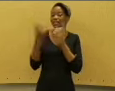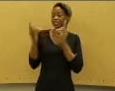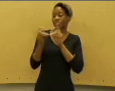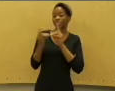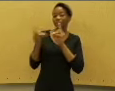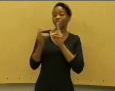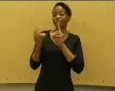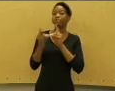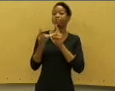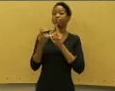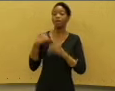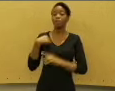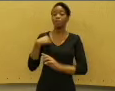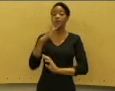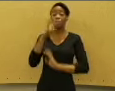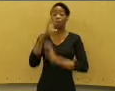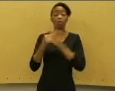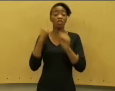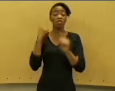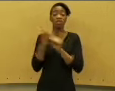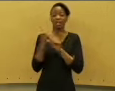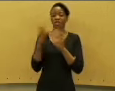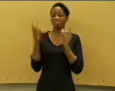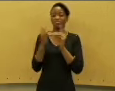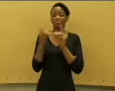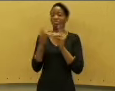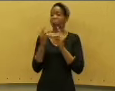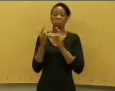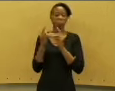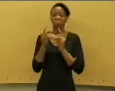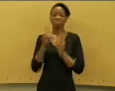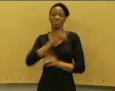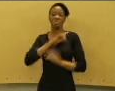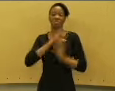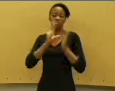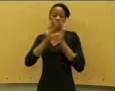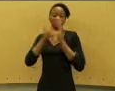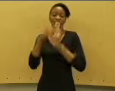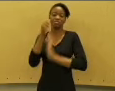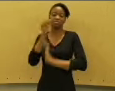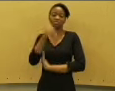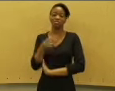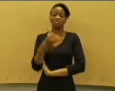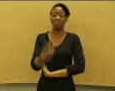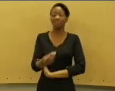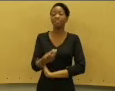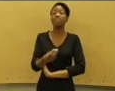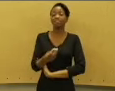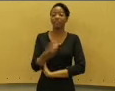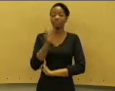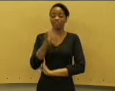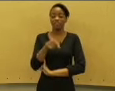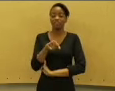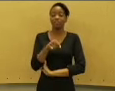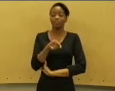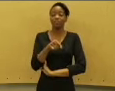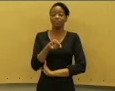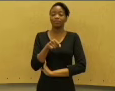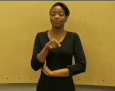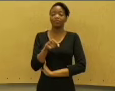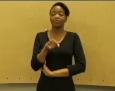like I wasn't dating for 4 years post my disability. I only started dating in my fifth year of my disability. And